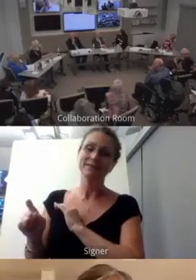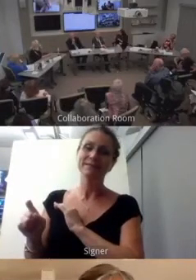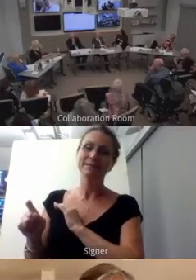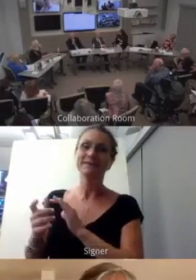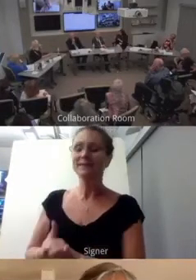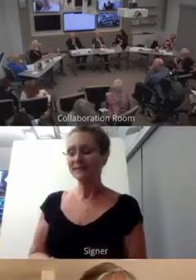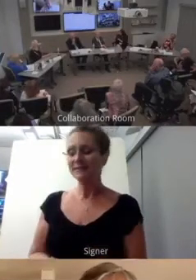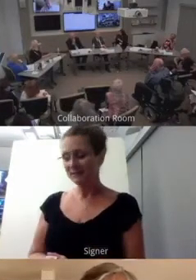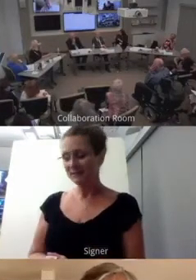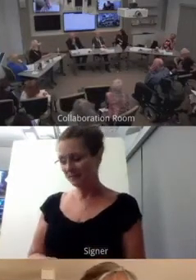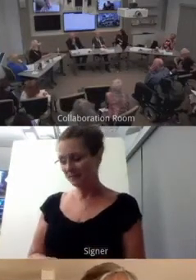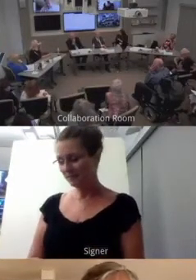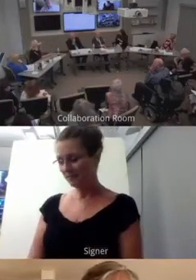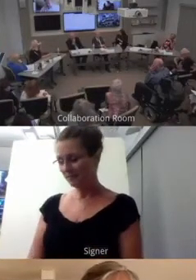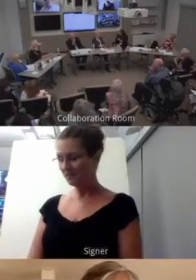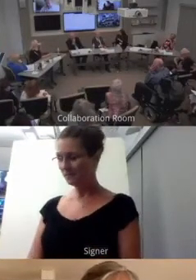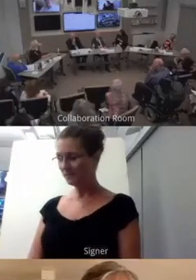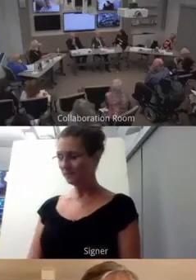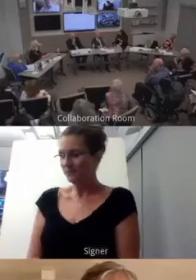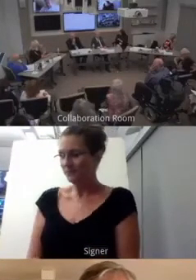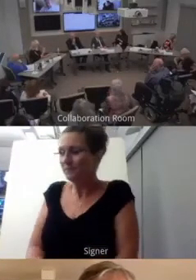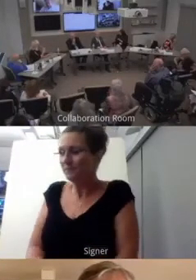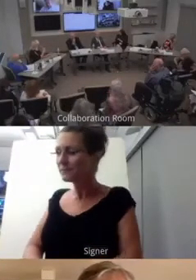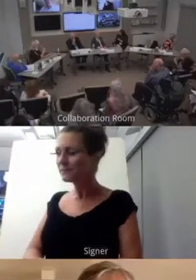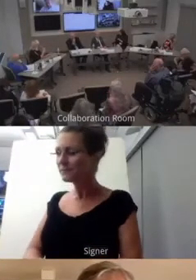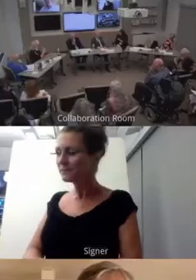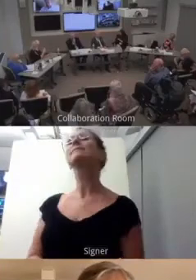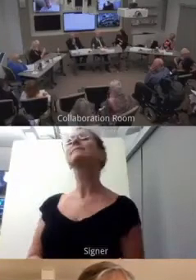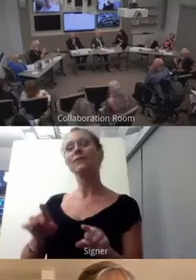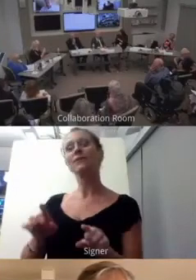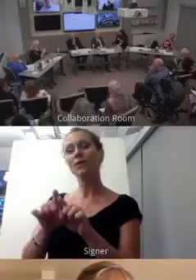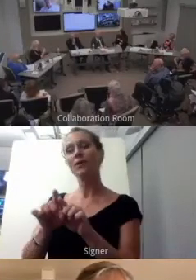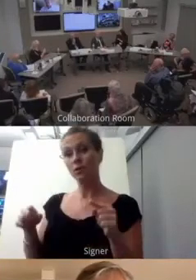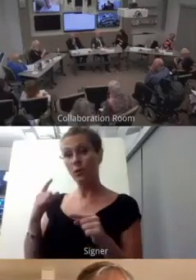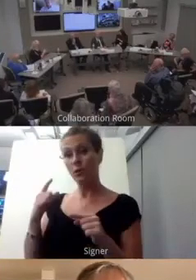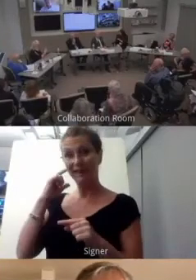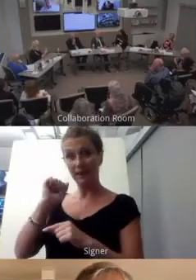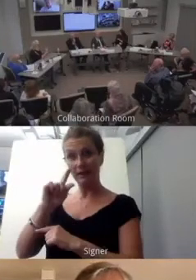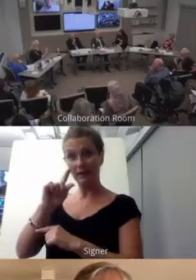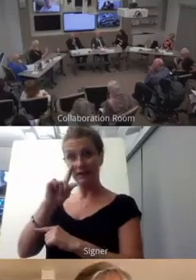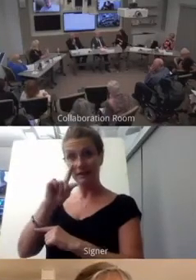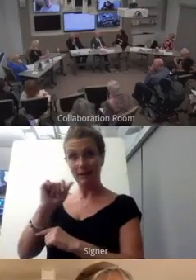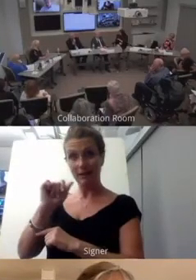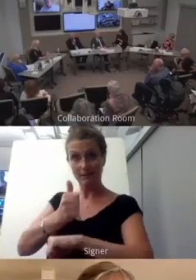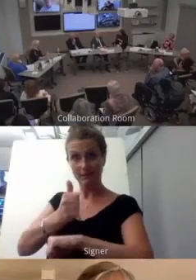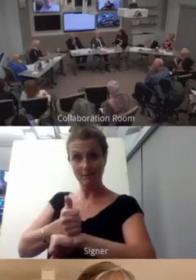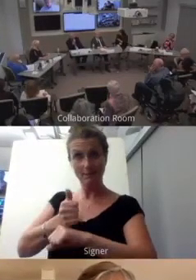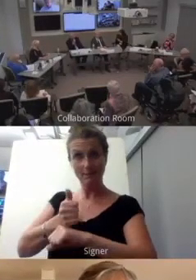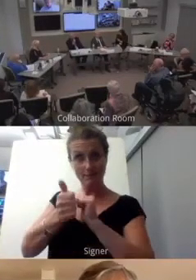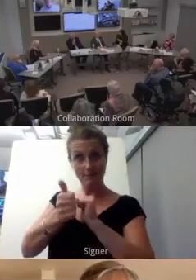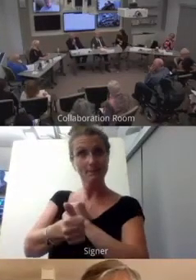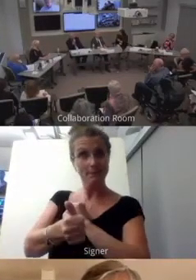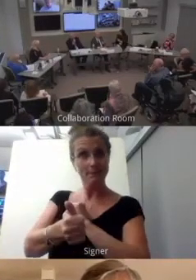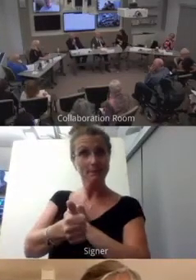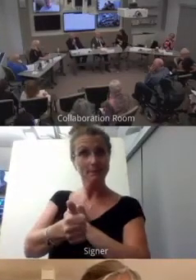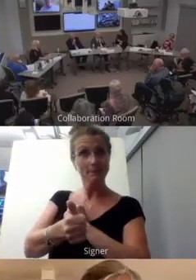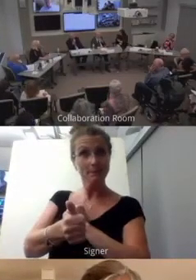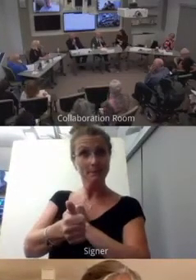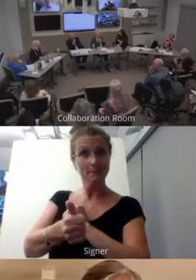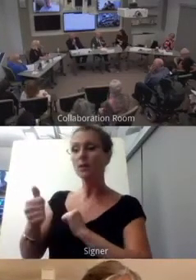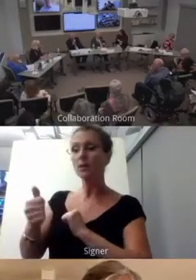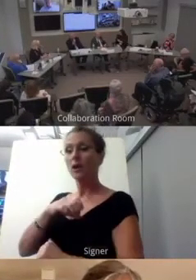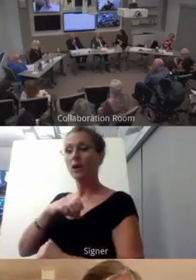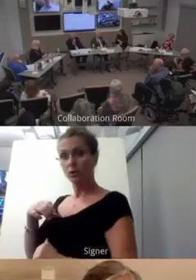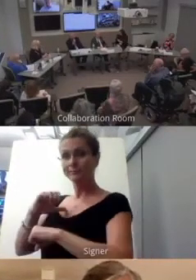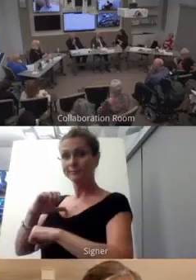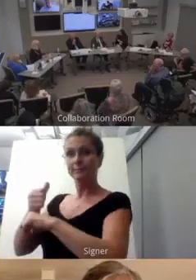our law was passed, the Congress created an independent group, which we now call the ADA National